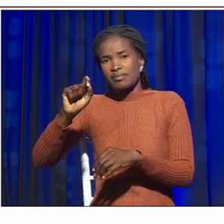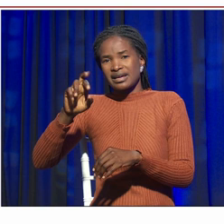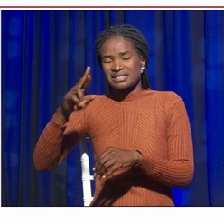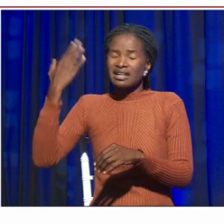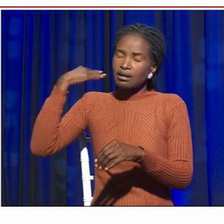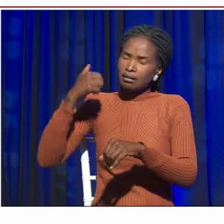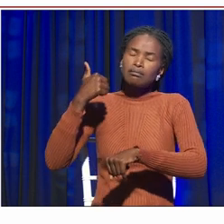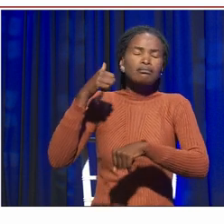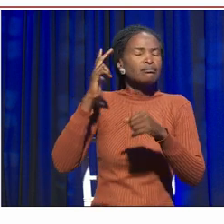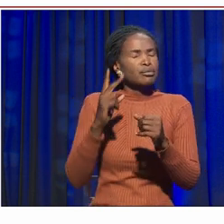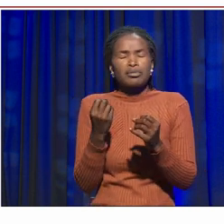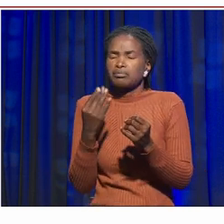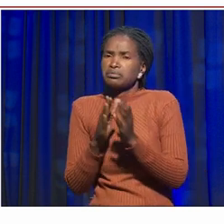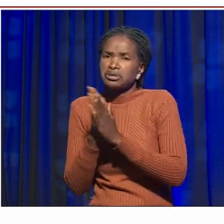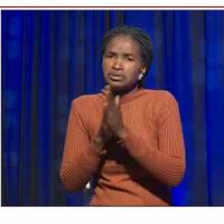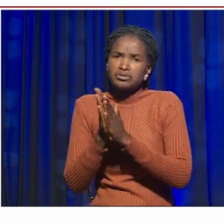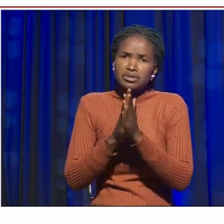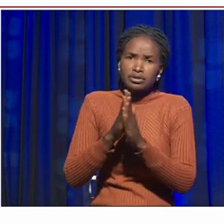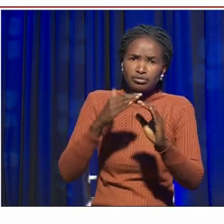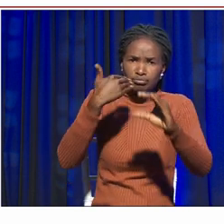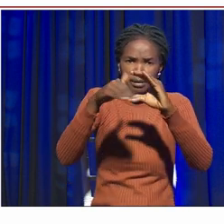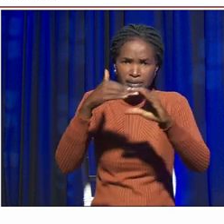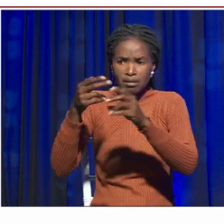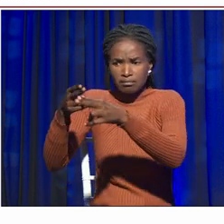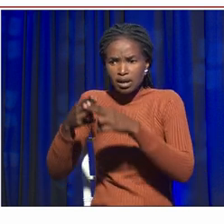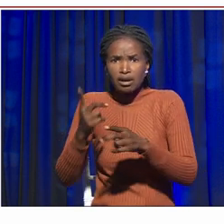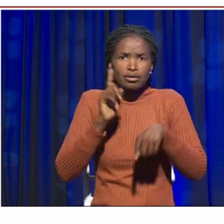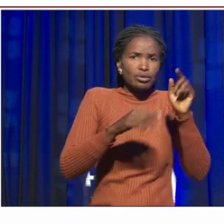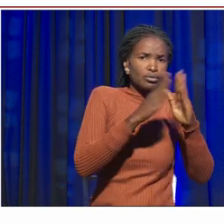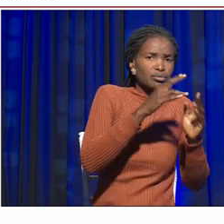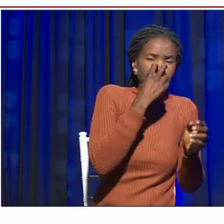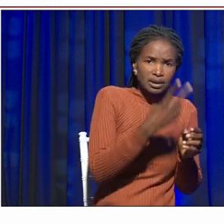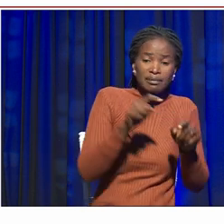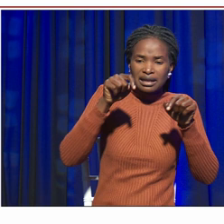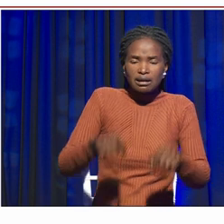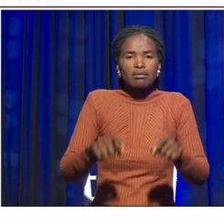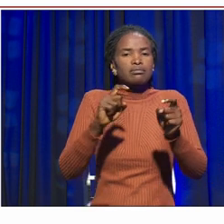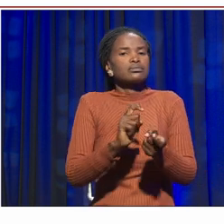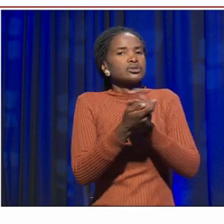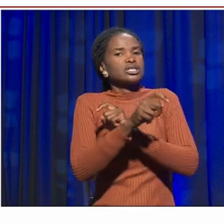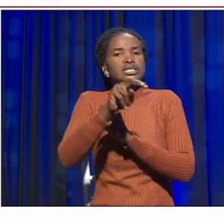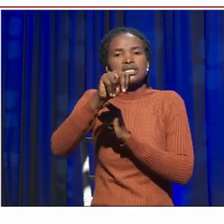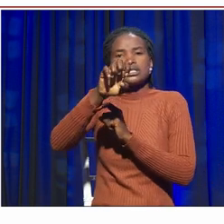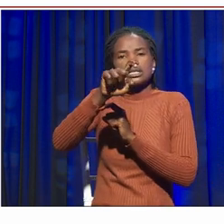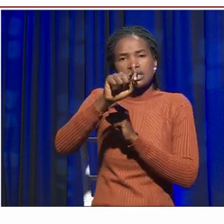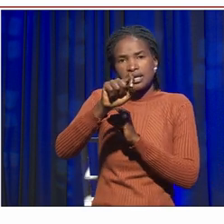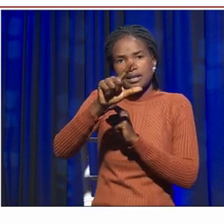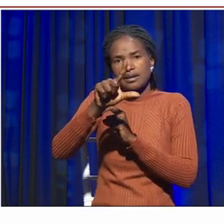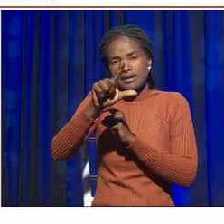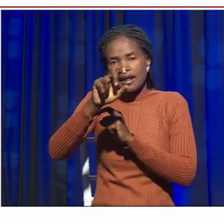of the renting the videos wasn't going well anymore, to buy Netflix. Which today, Netflix is